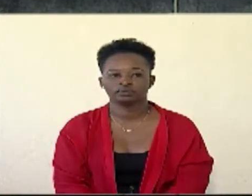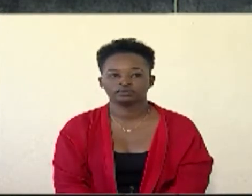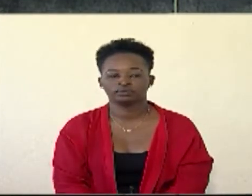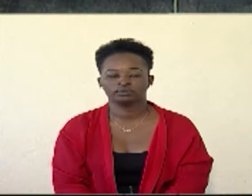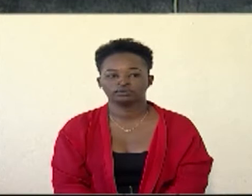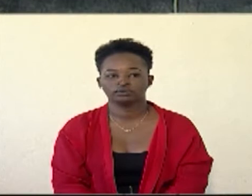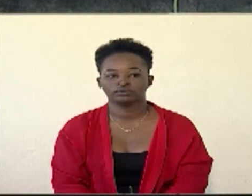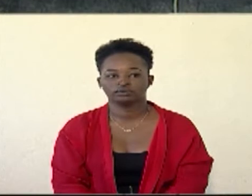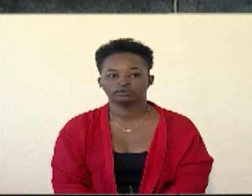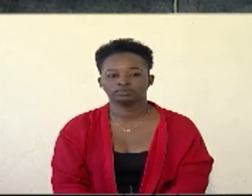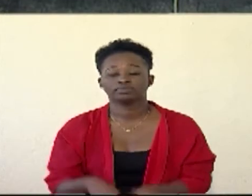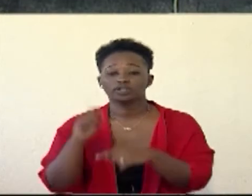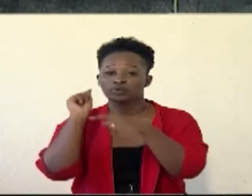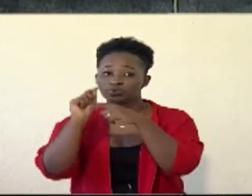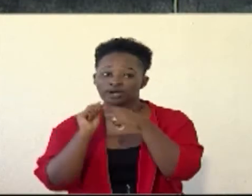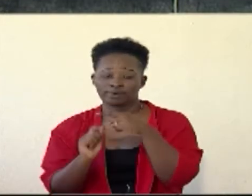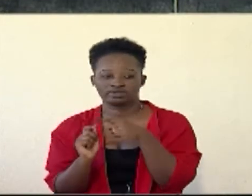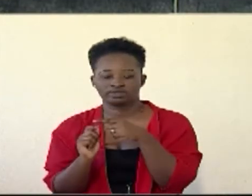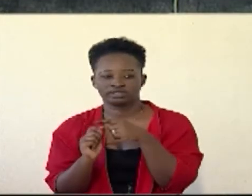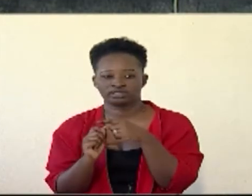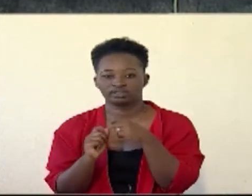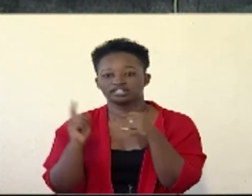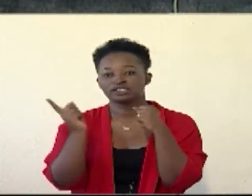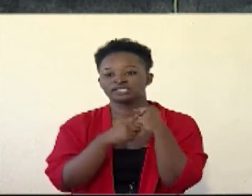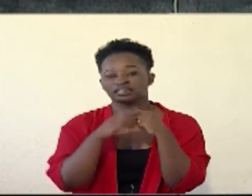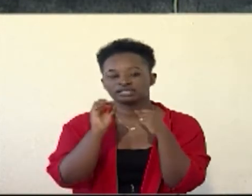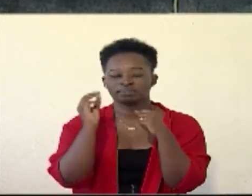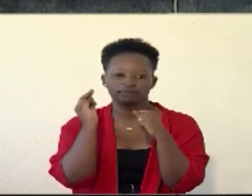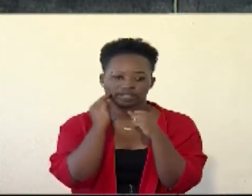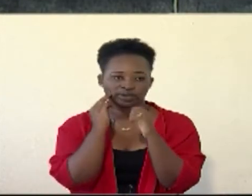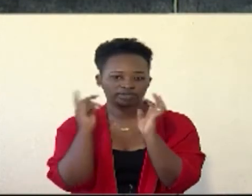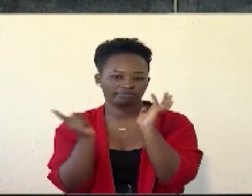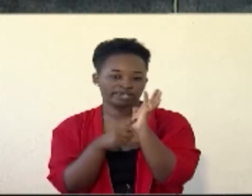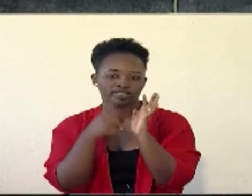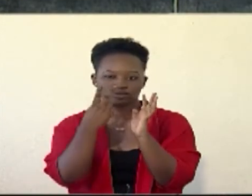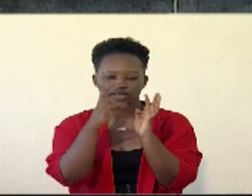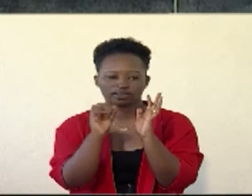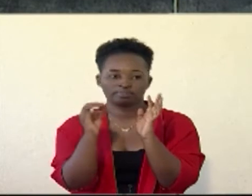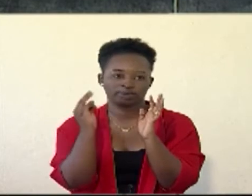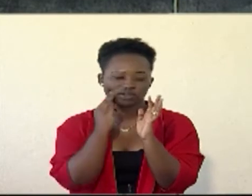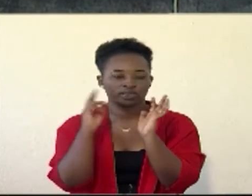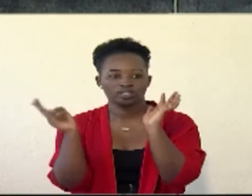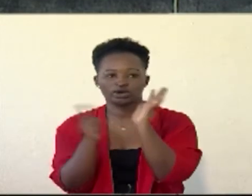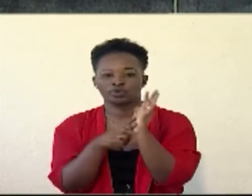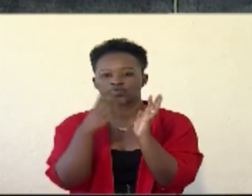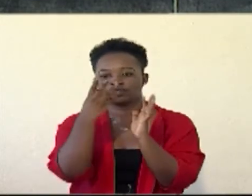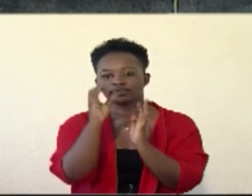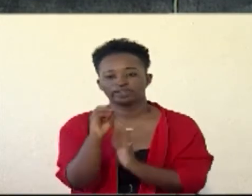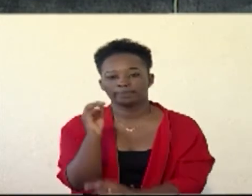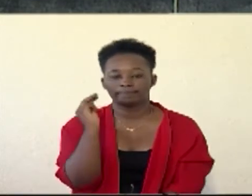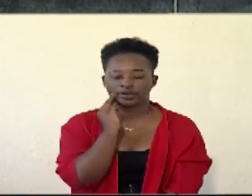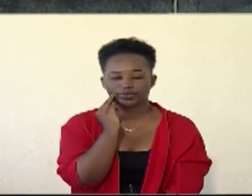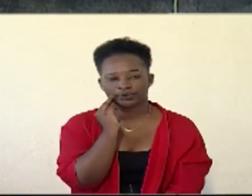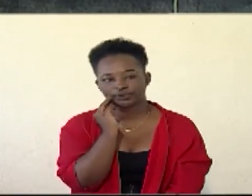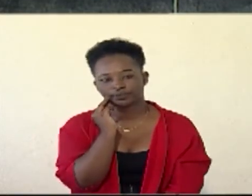4,000 million. Divided by 60 million minus 20 million, you will get 40 million.